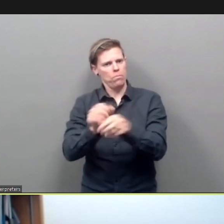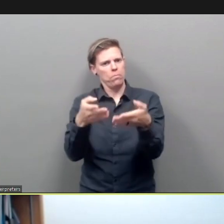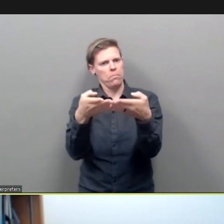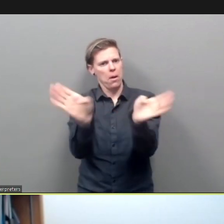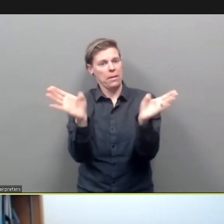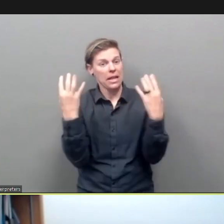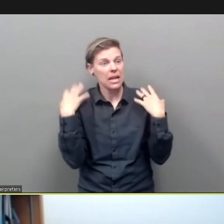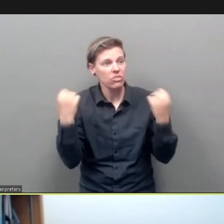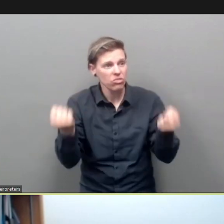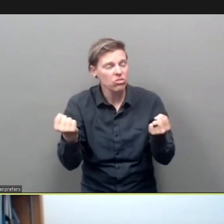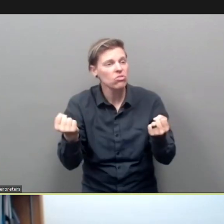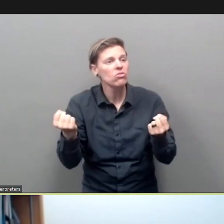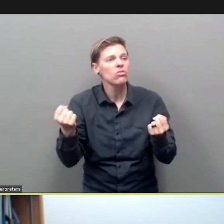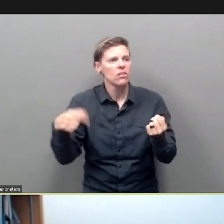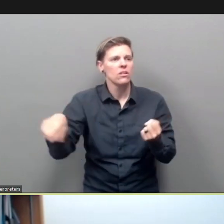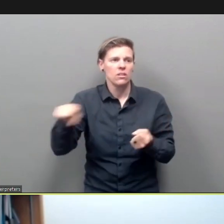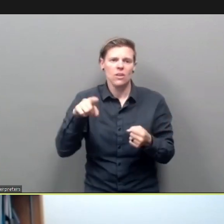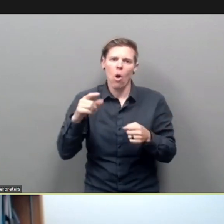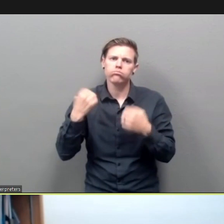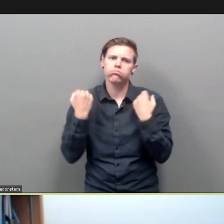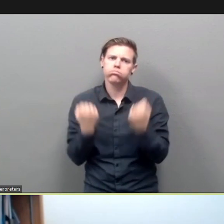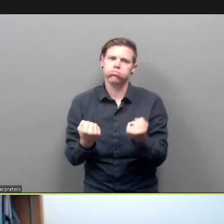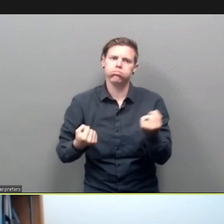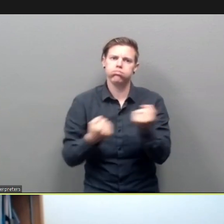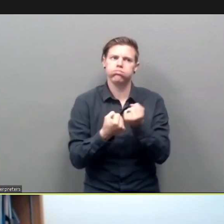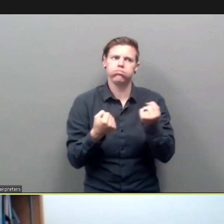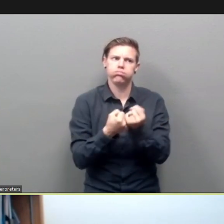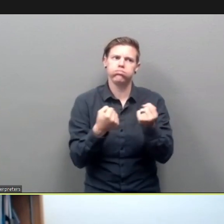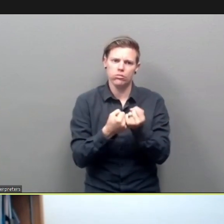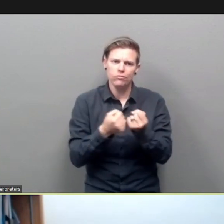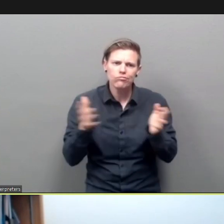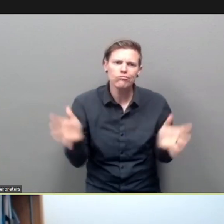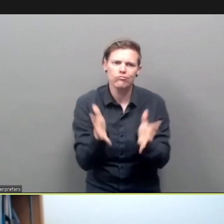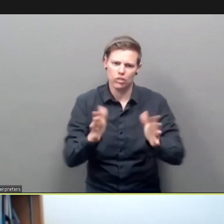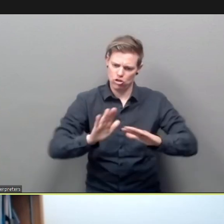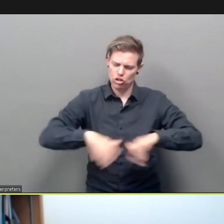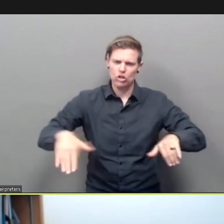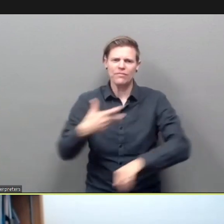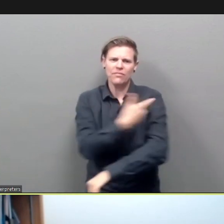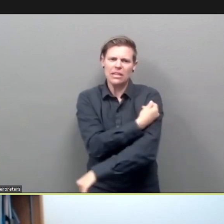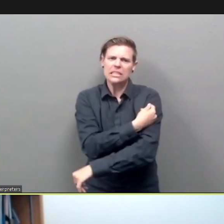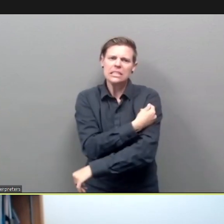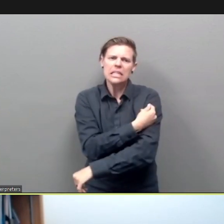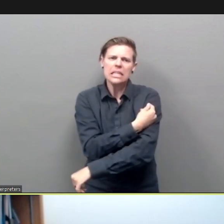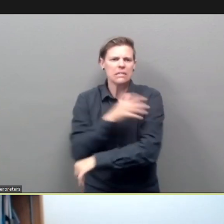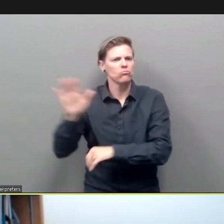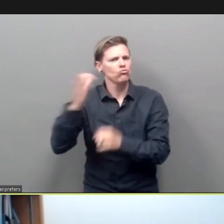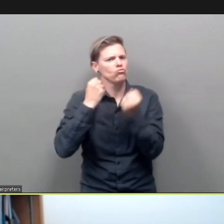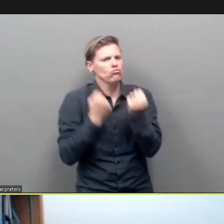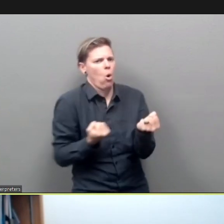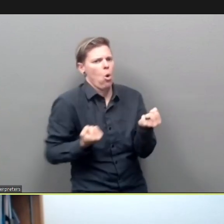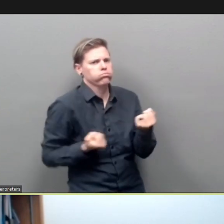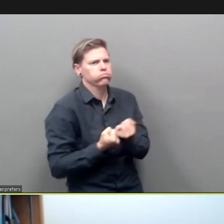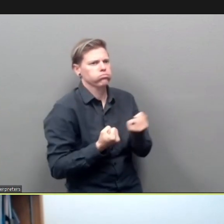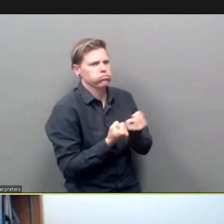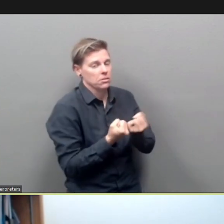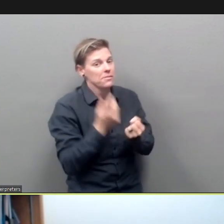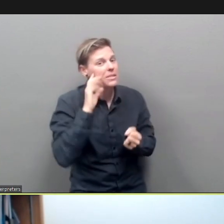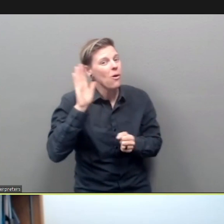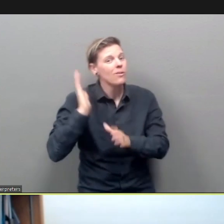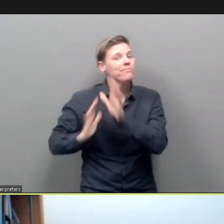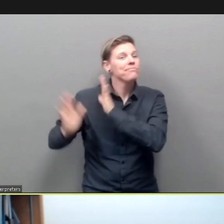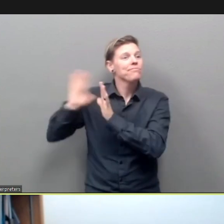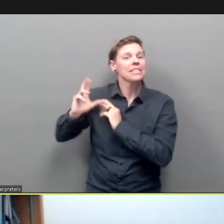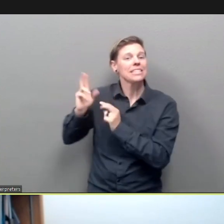extremely strong advocates for childhood vaccination, because we know the history of these diseases